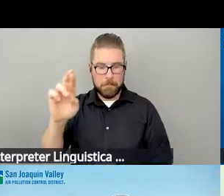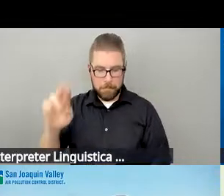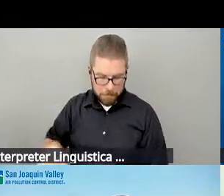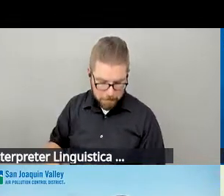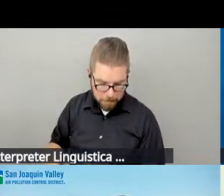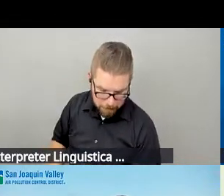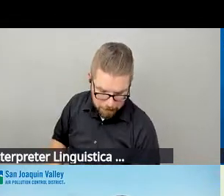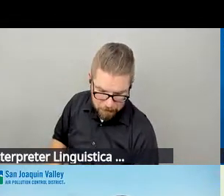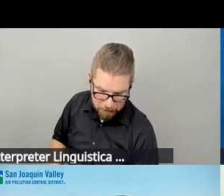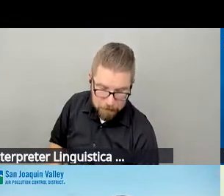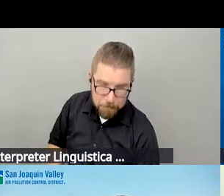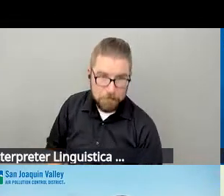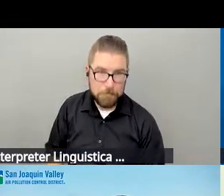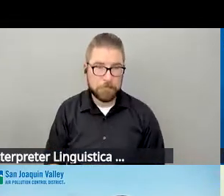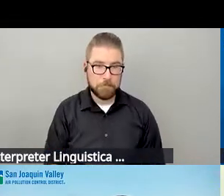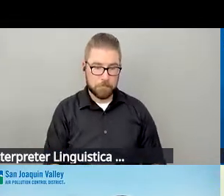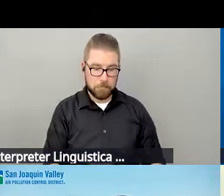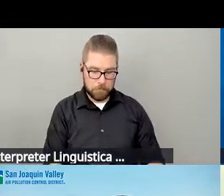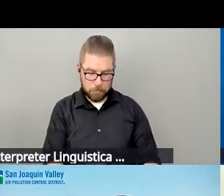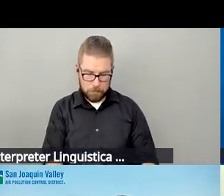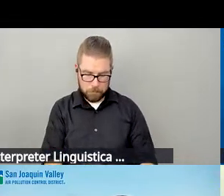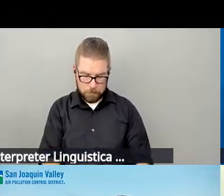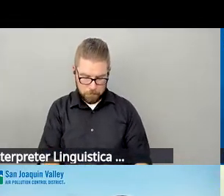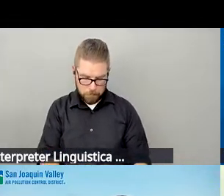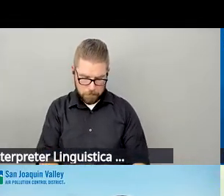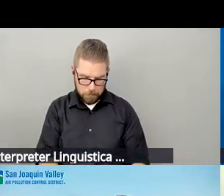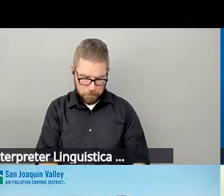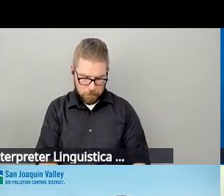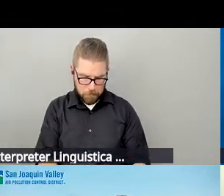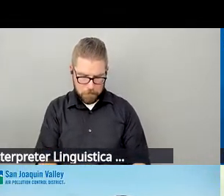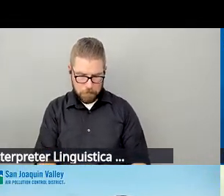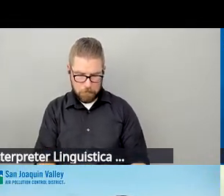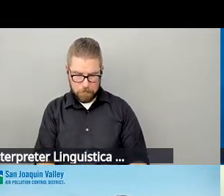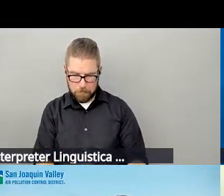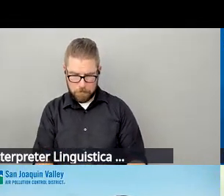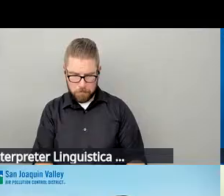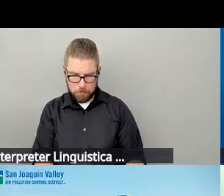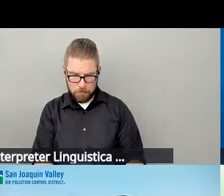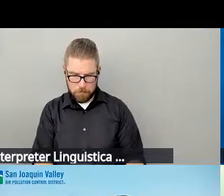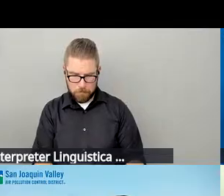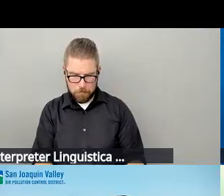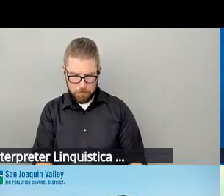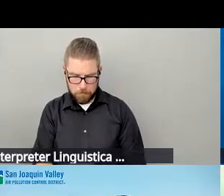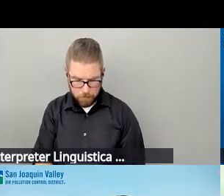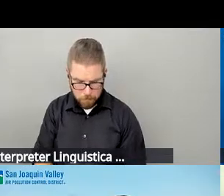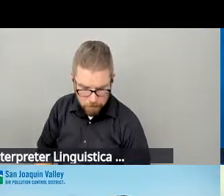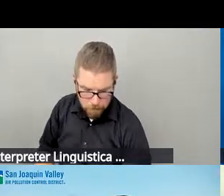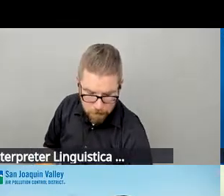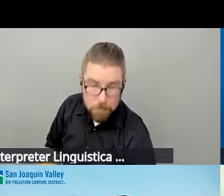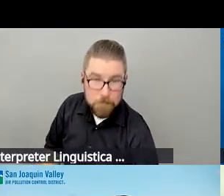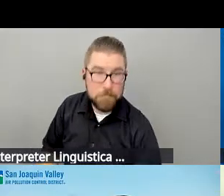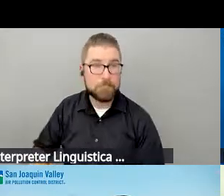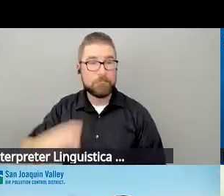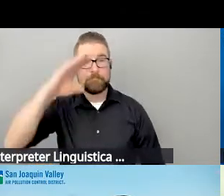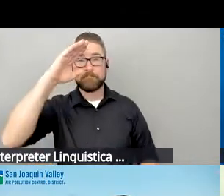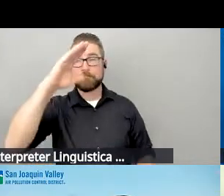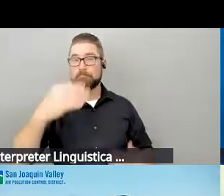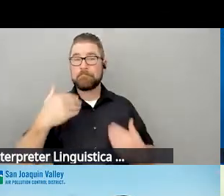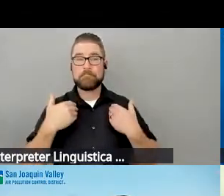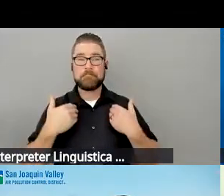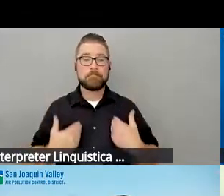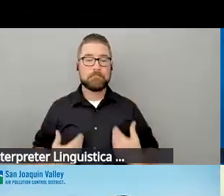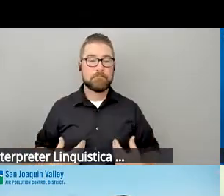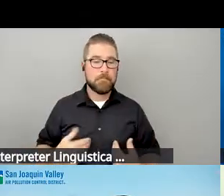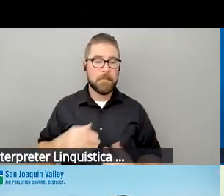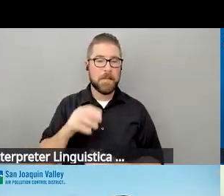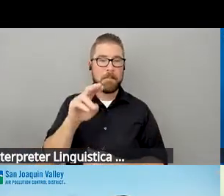Hi, everyone. Good to see you. If you don't know who I am, I'm Nicholas Tamayo. I'm the Urban Forestry